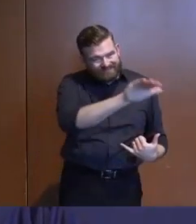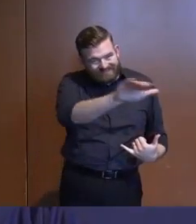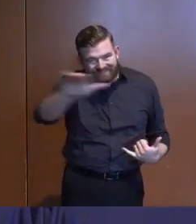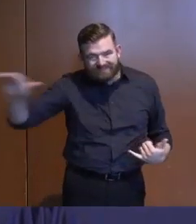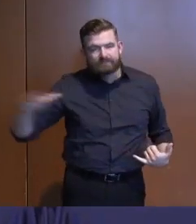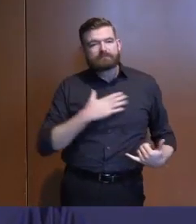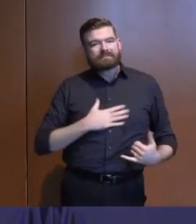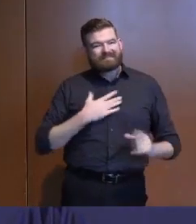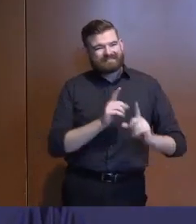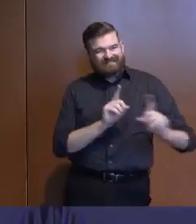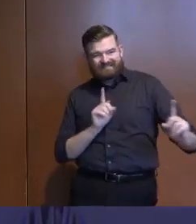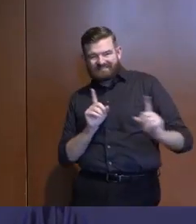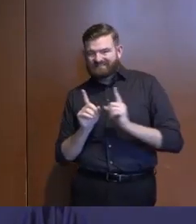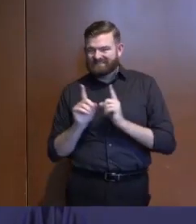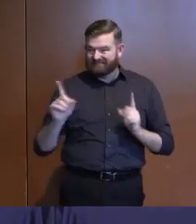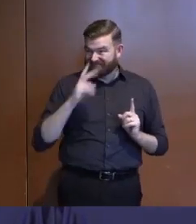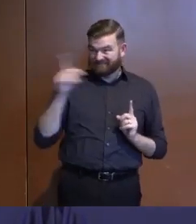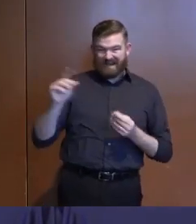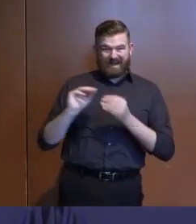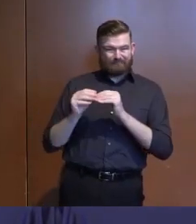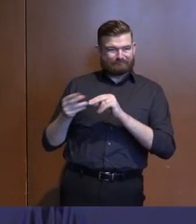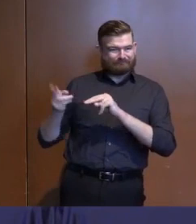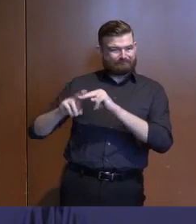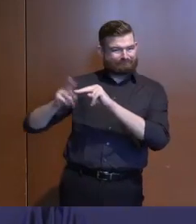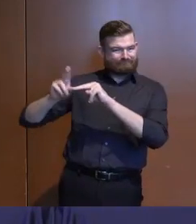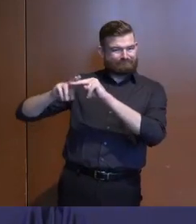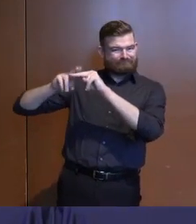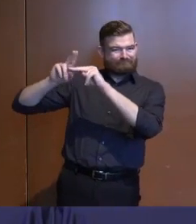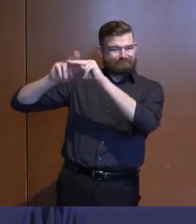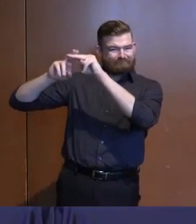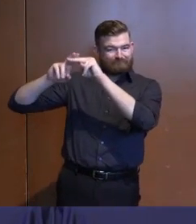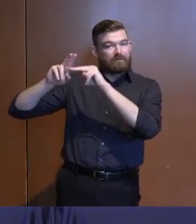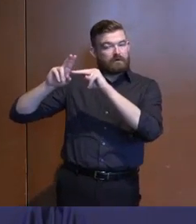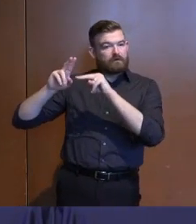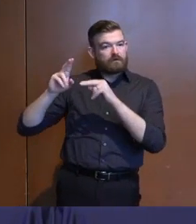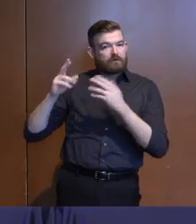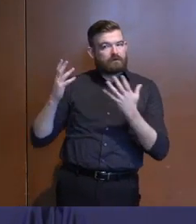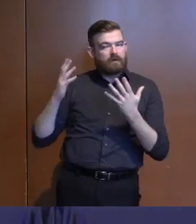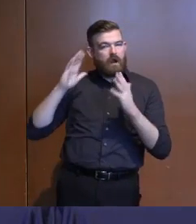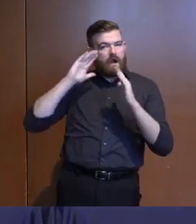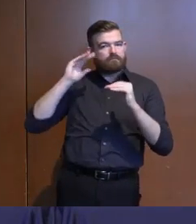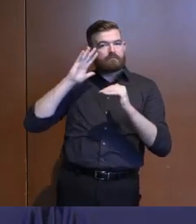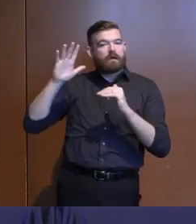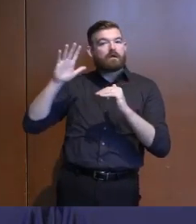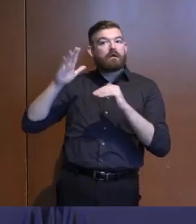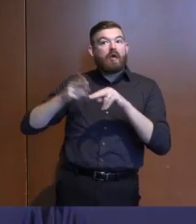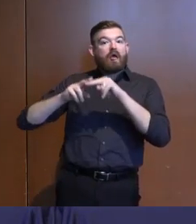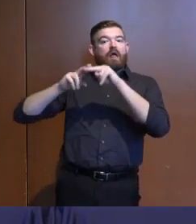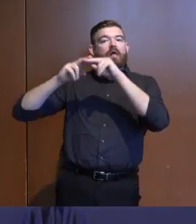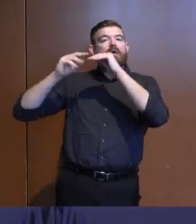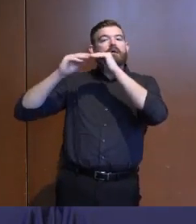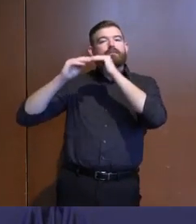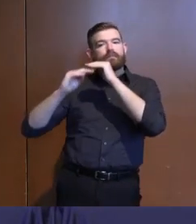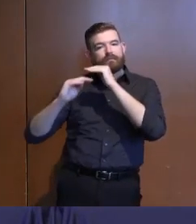we are collectively doing to flatten the curve, then please take this one to heart. Over the past day,